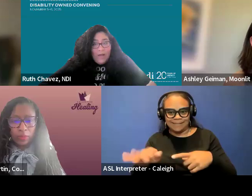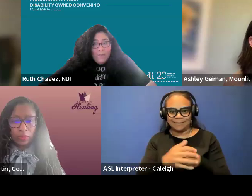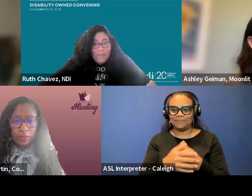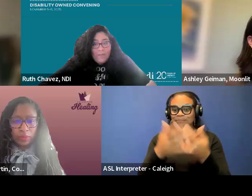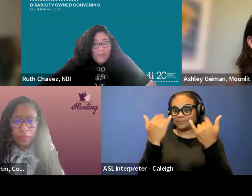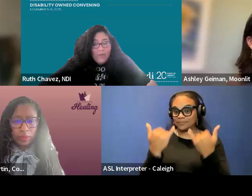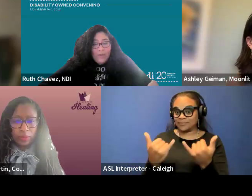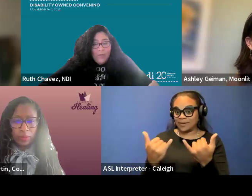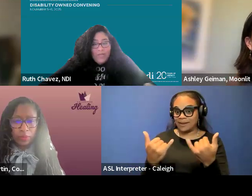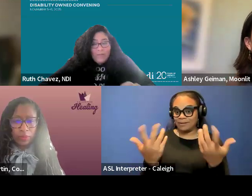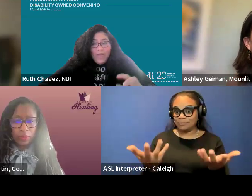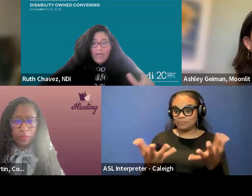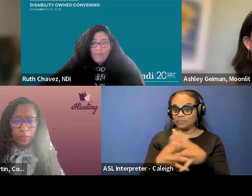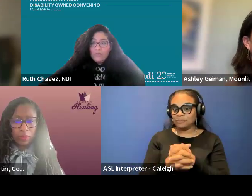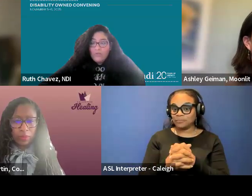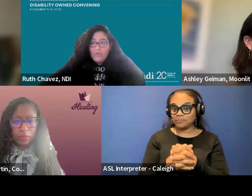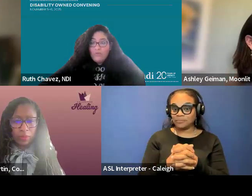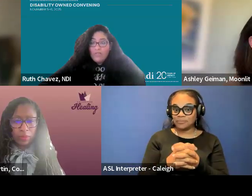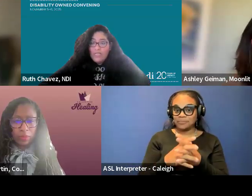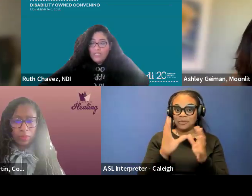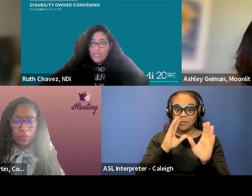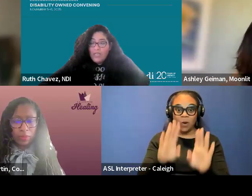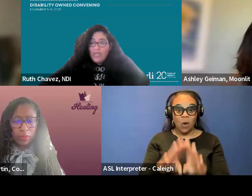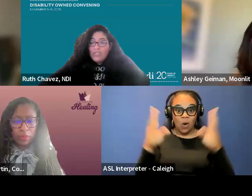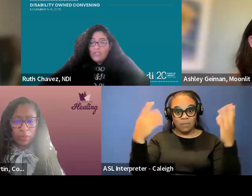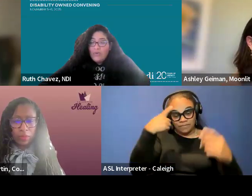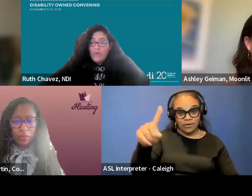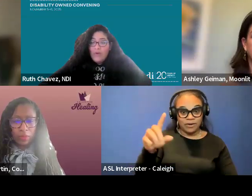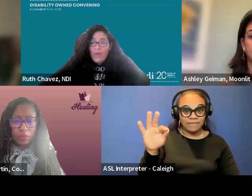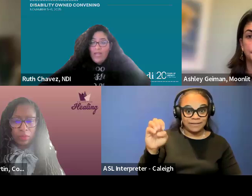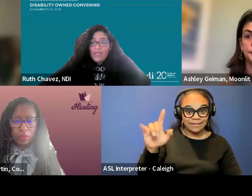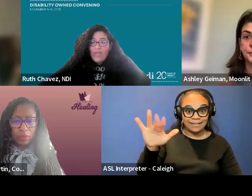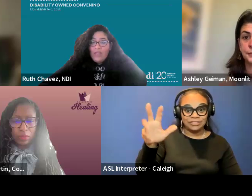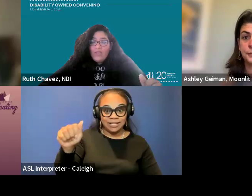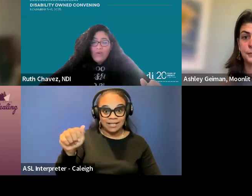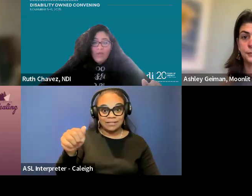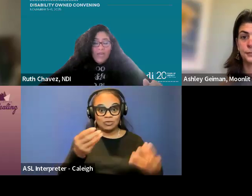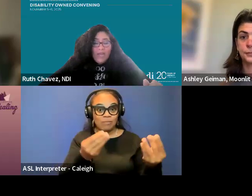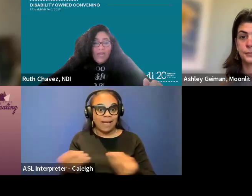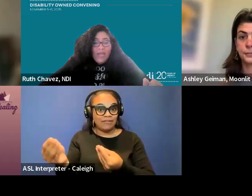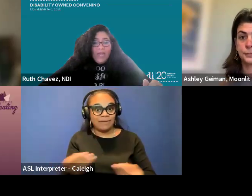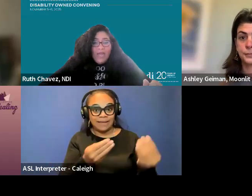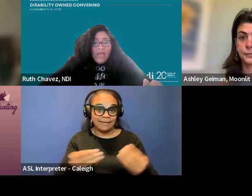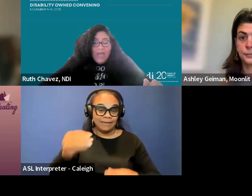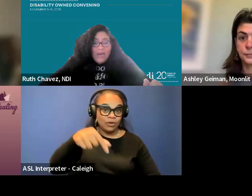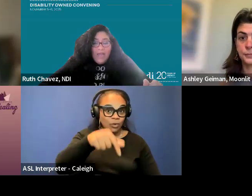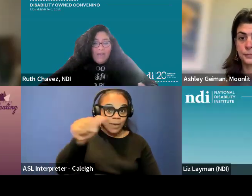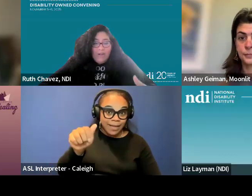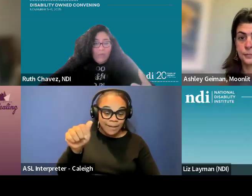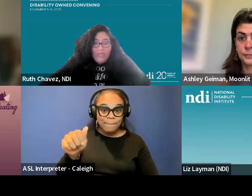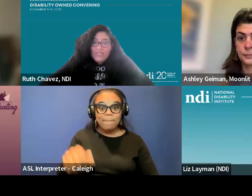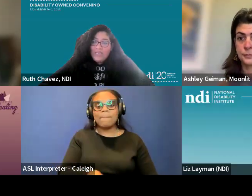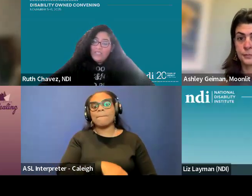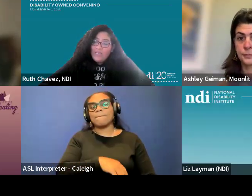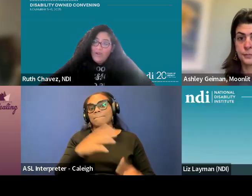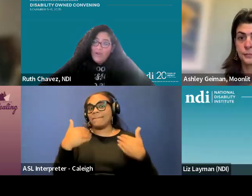will open it back up to Felicia to moderate the Q&A and have